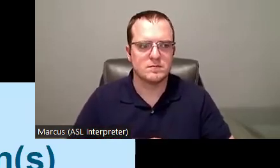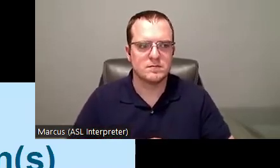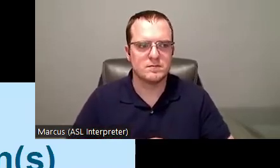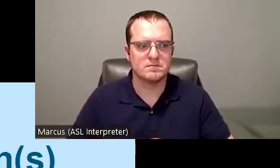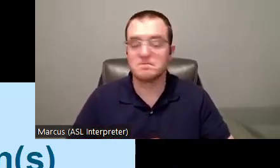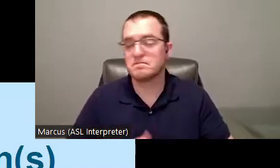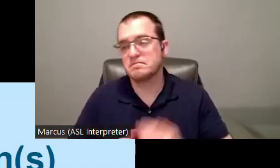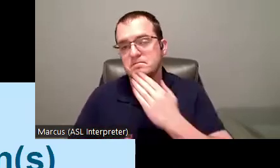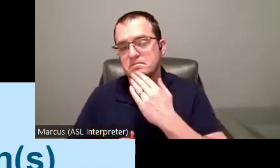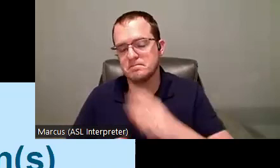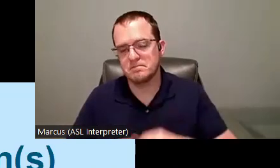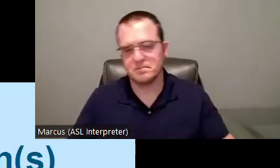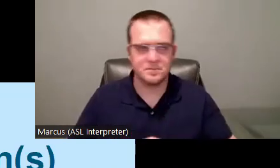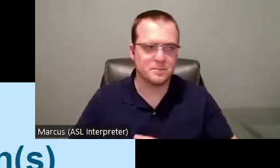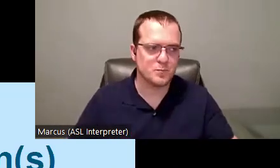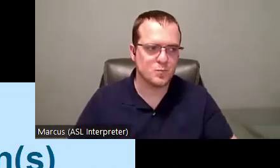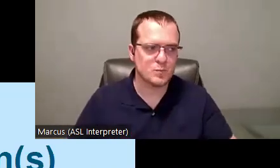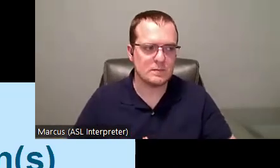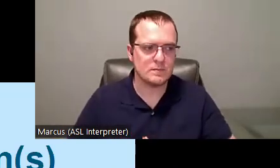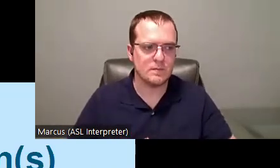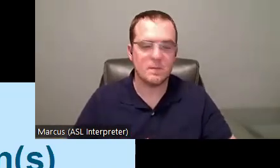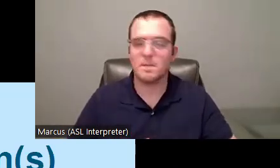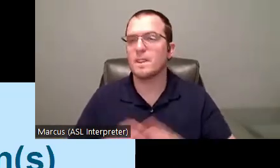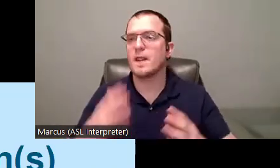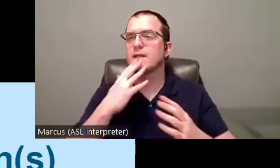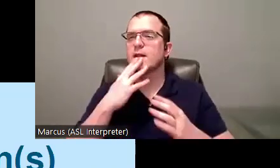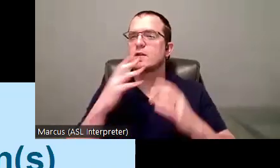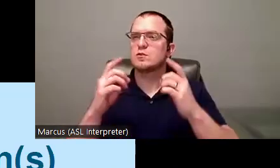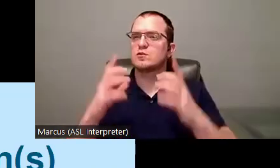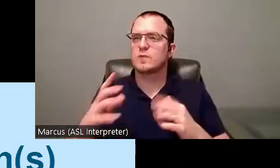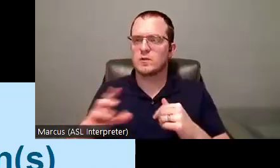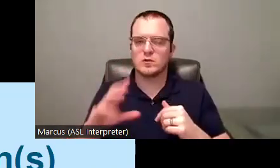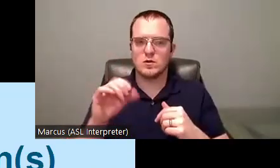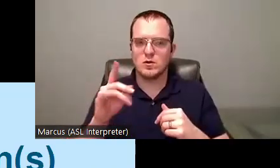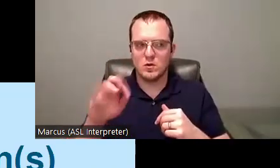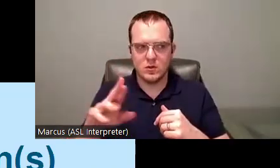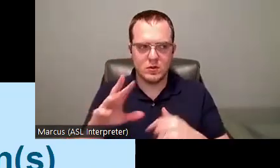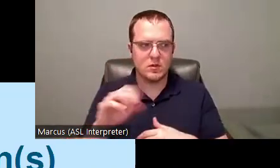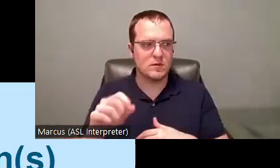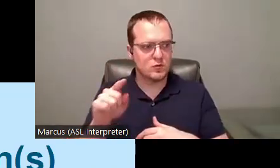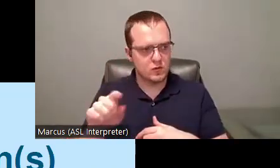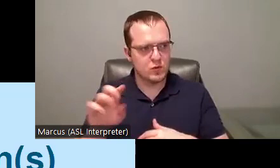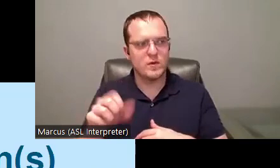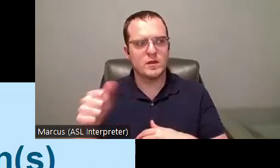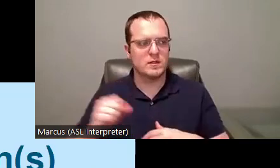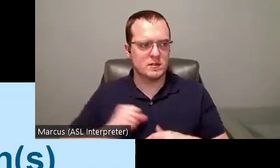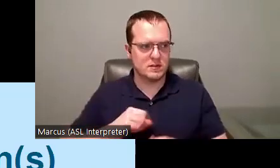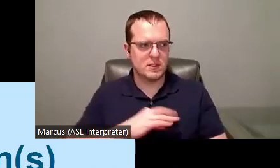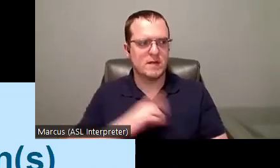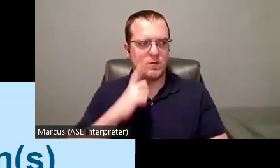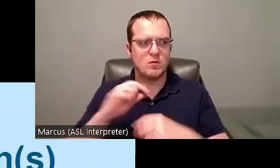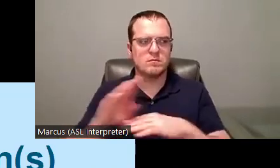Thank you, Representative. Thank you, Director Carter, and you and all the staff that I know is going to be